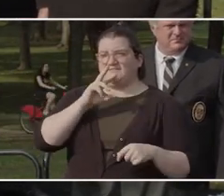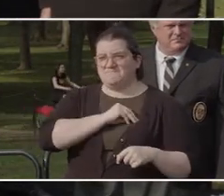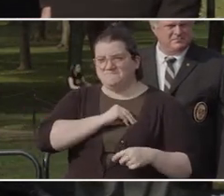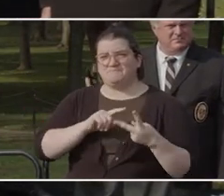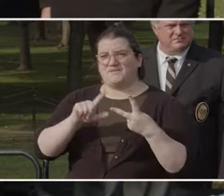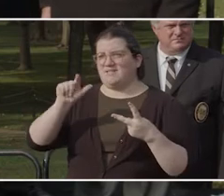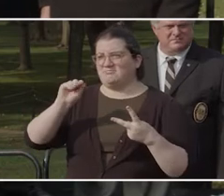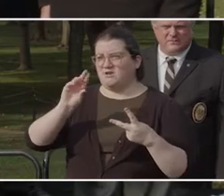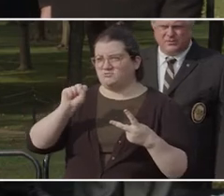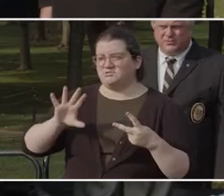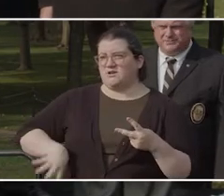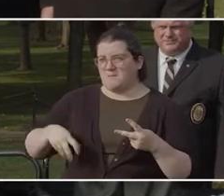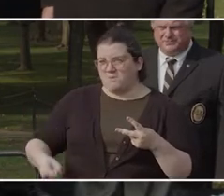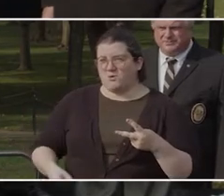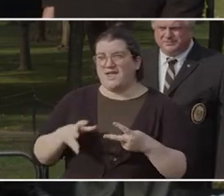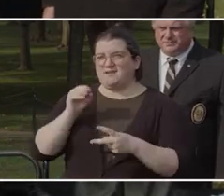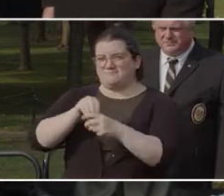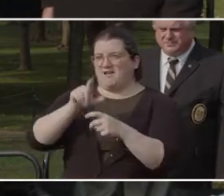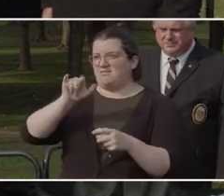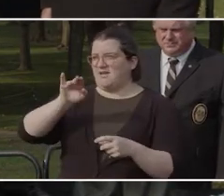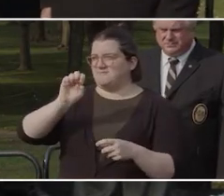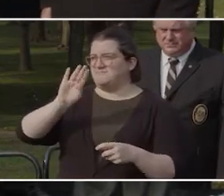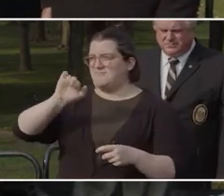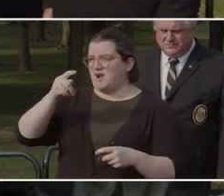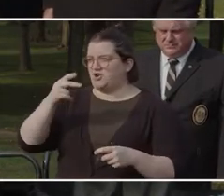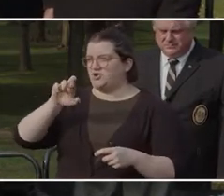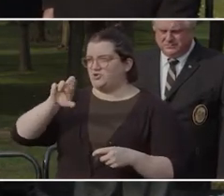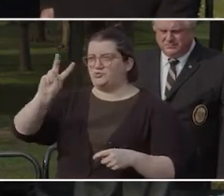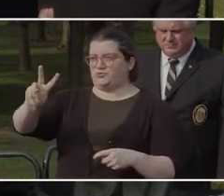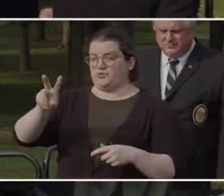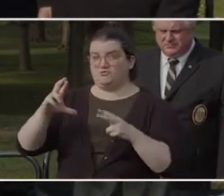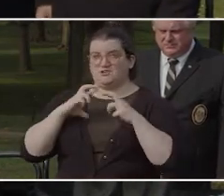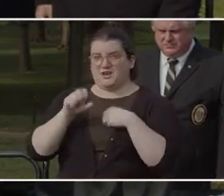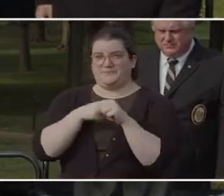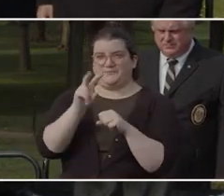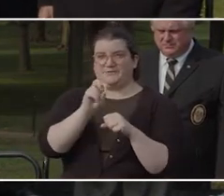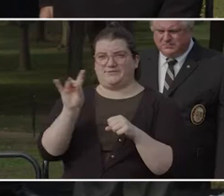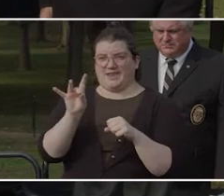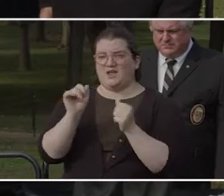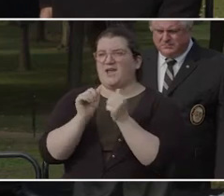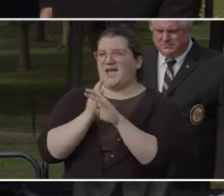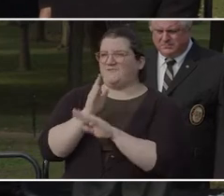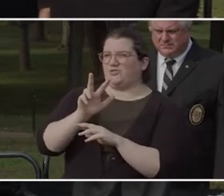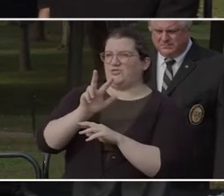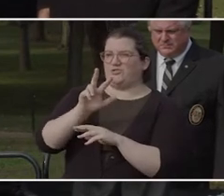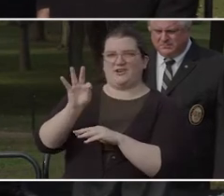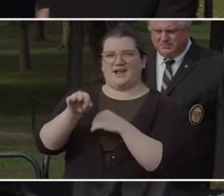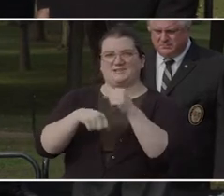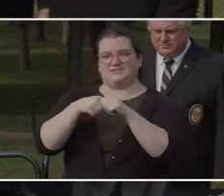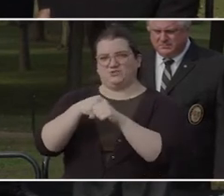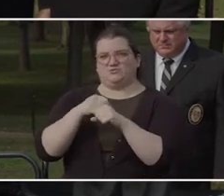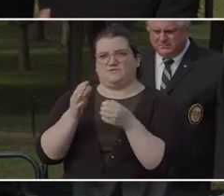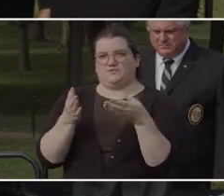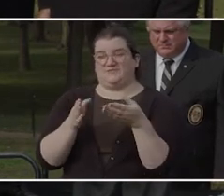participated in Linebacker 2. Captain Faraday retired in 2008 with 39 years of service as the last active duty